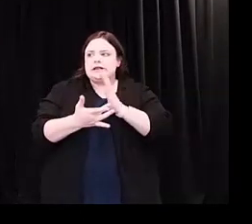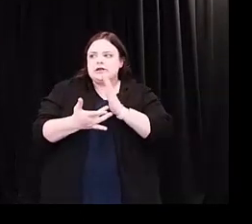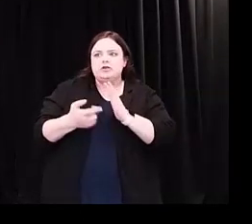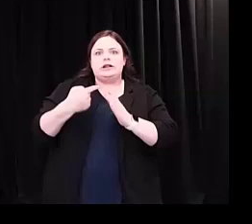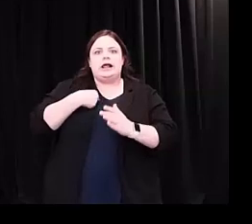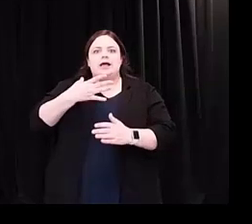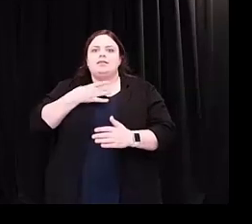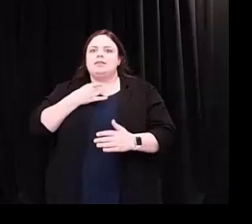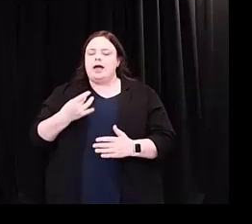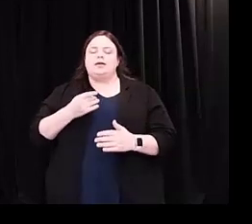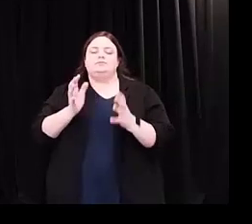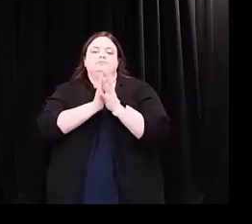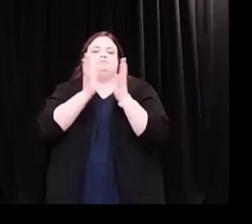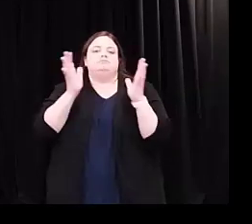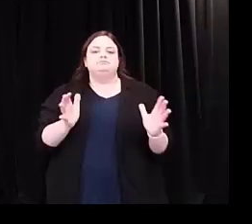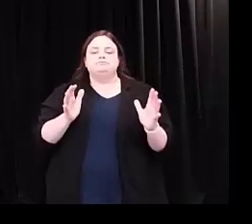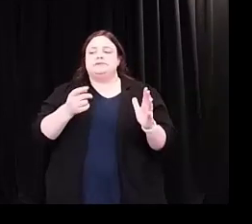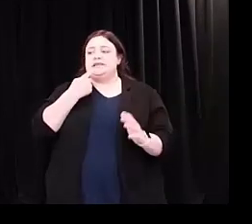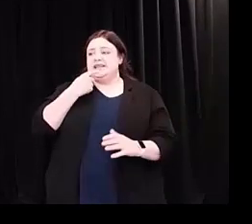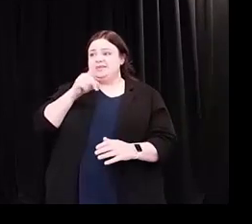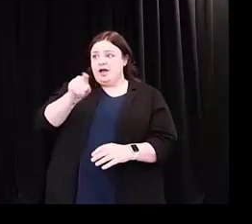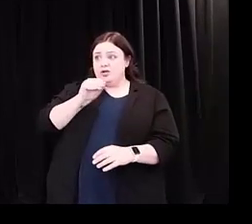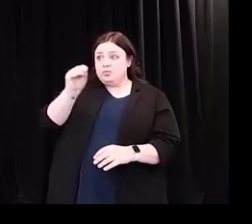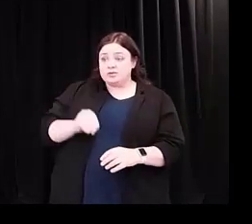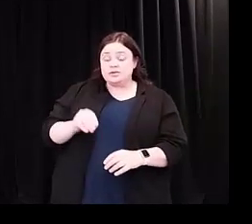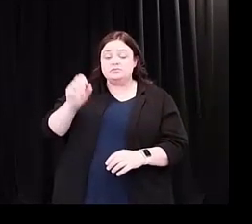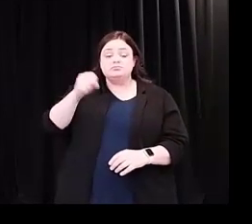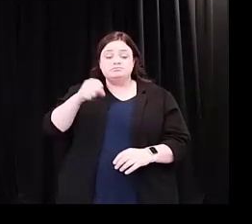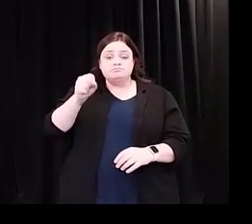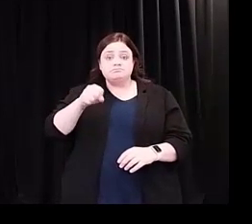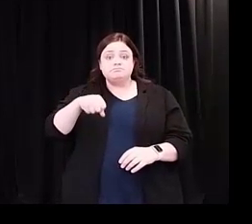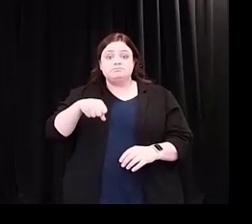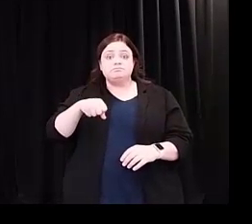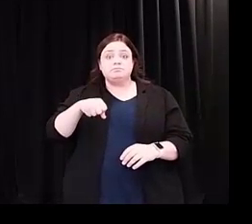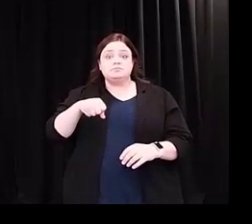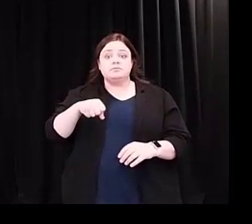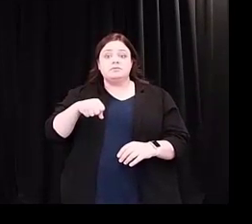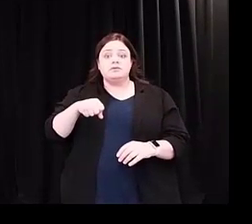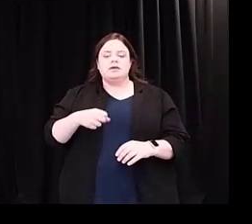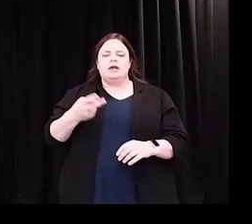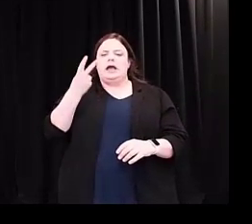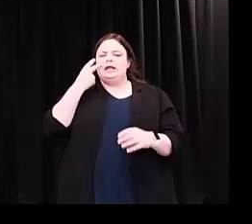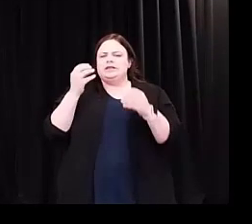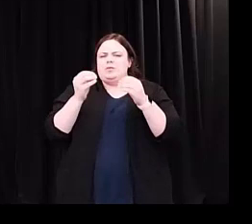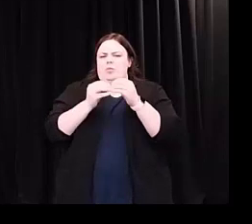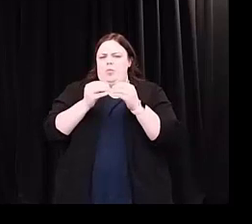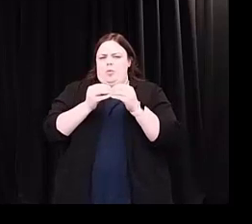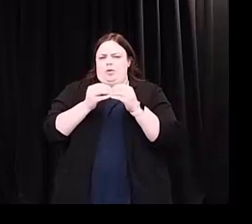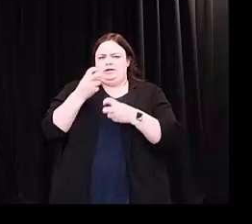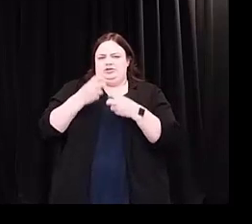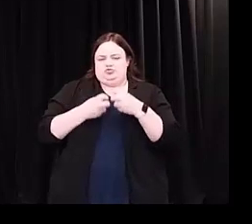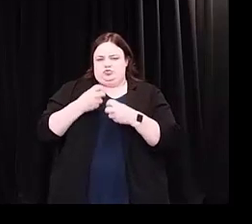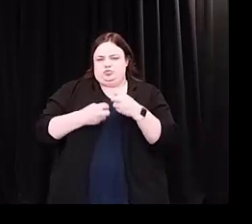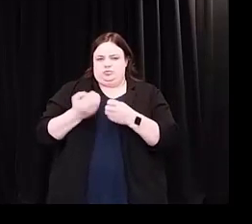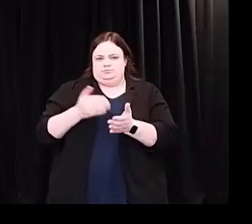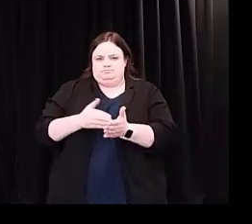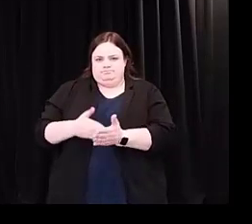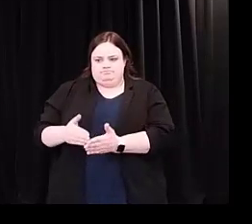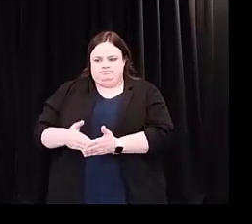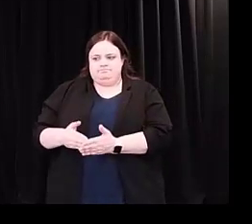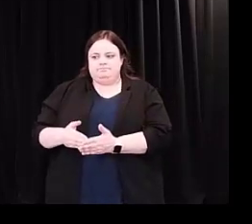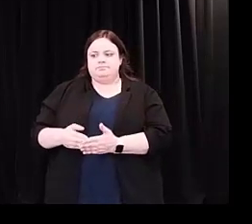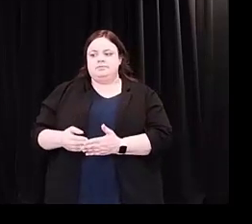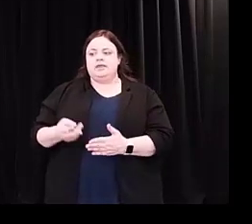like it a lot, says it's at 100%, I see some more issues. Now, I've got a screenshot